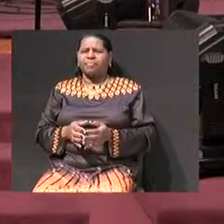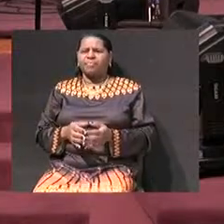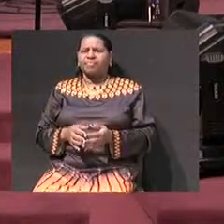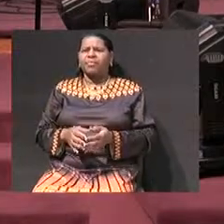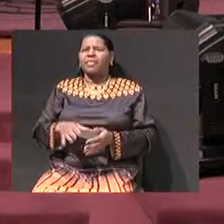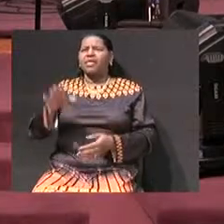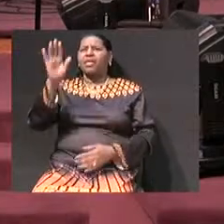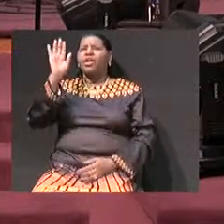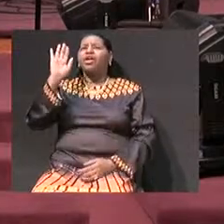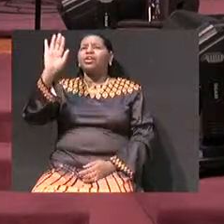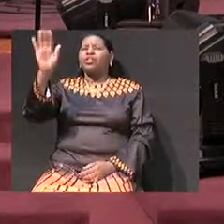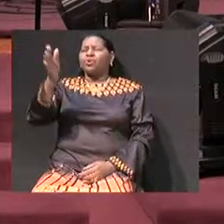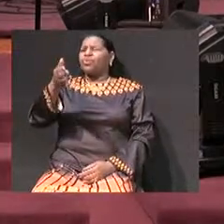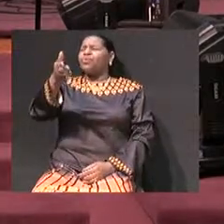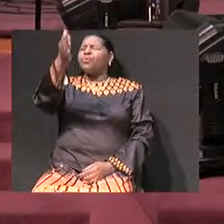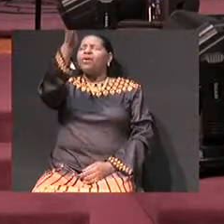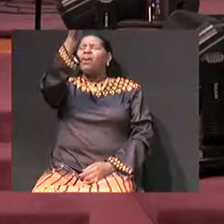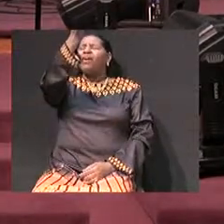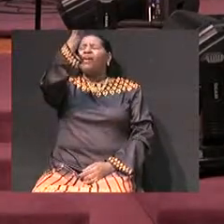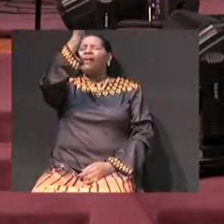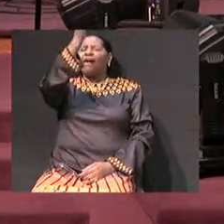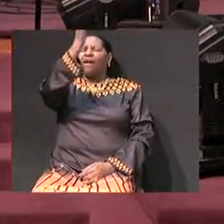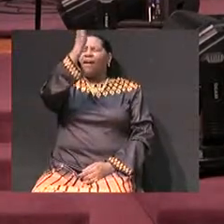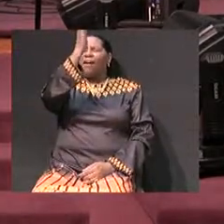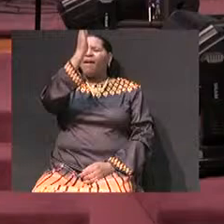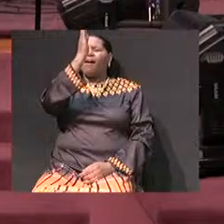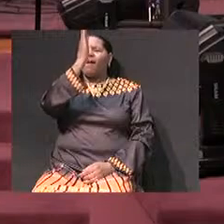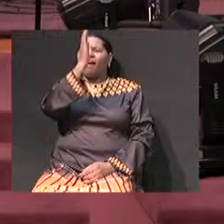Everybody sing it one more time and we move it. You are.